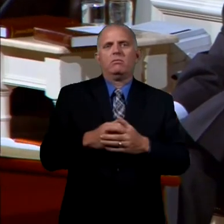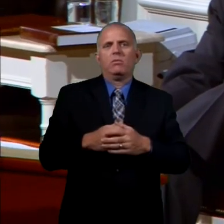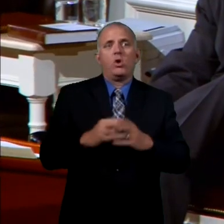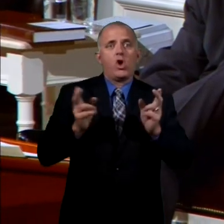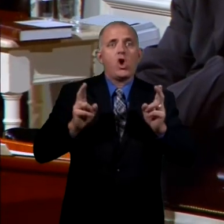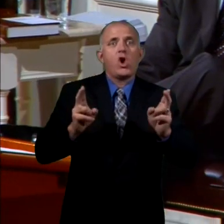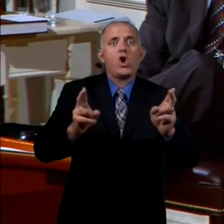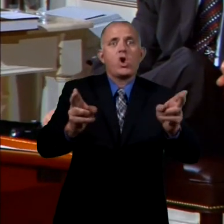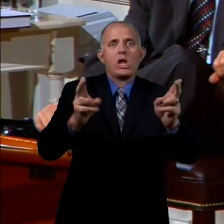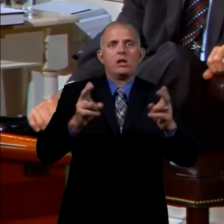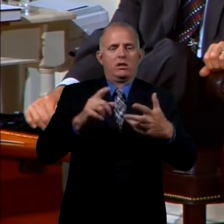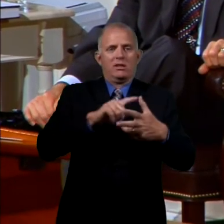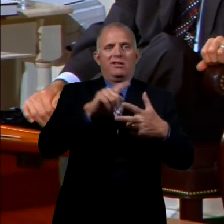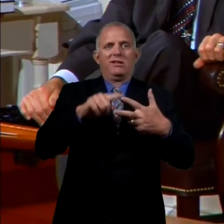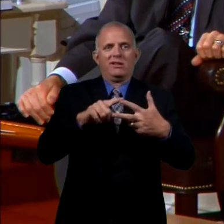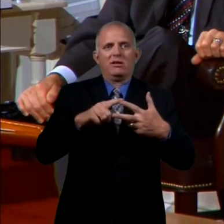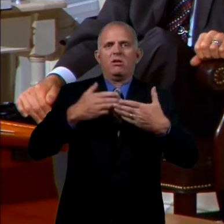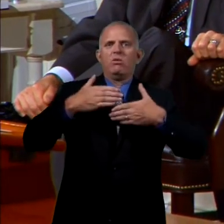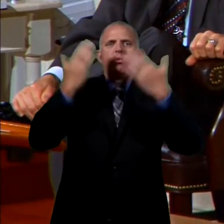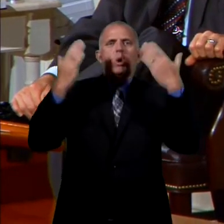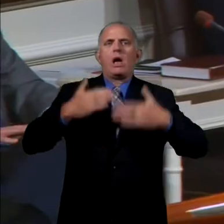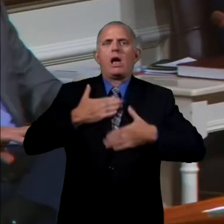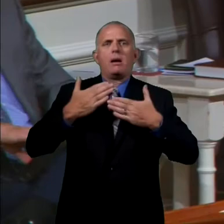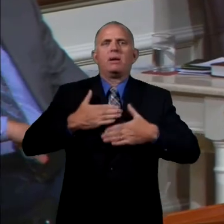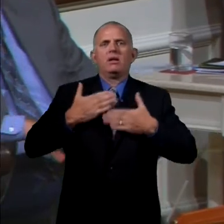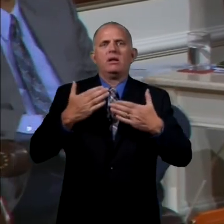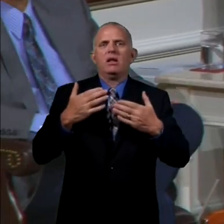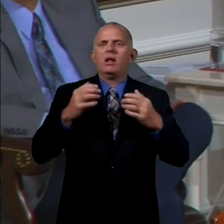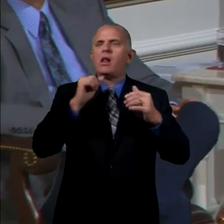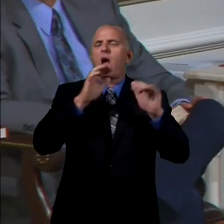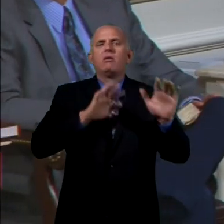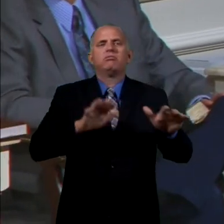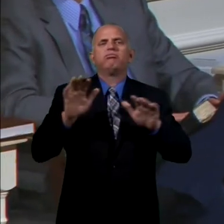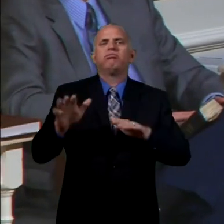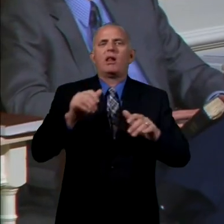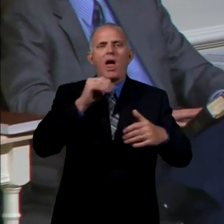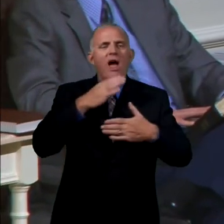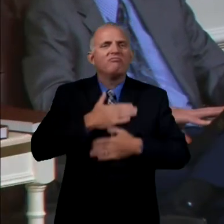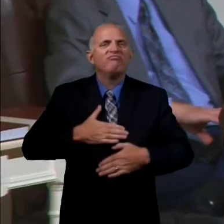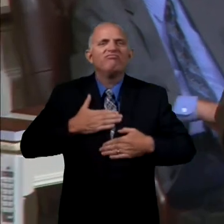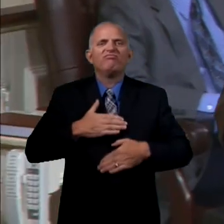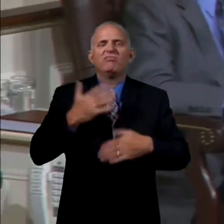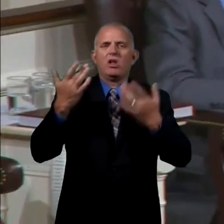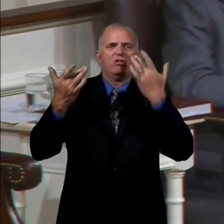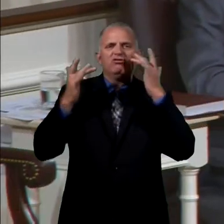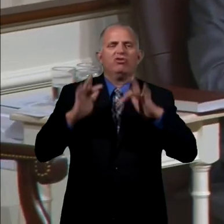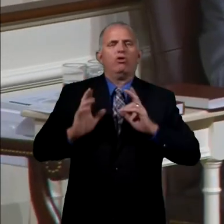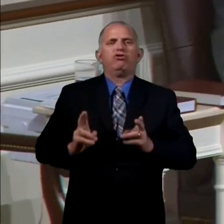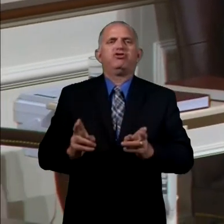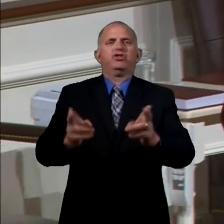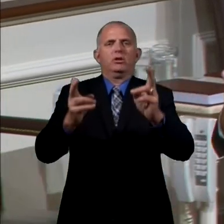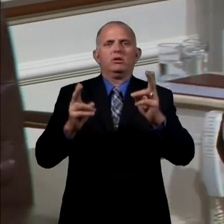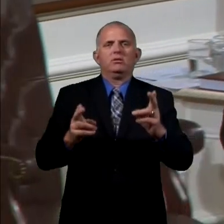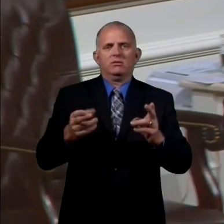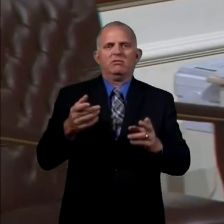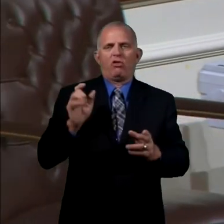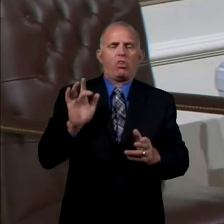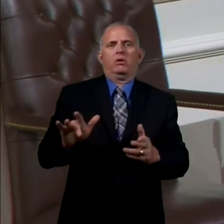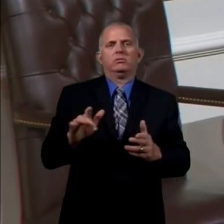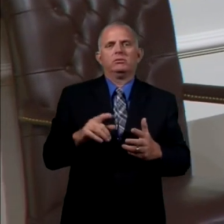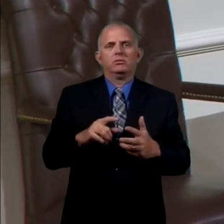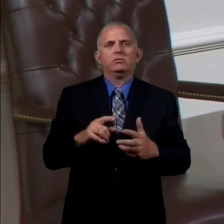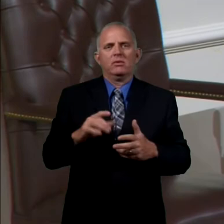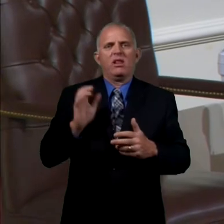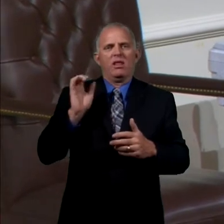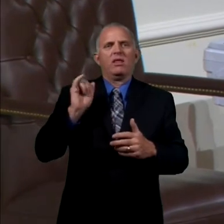my joy. Because I don't enjoy life. I'm getting through life. I'm existing in life. And instead of enjoying nature, instead of